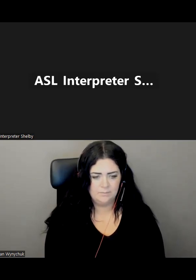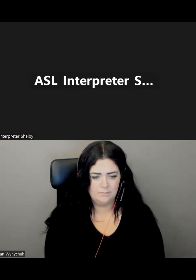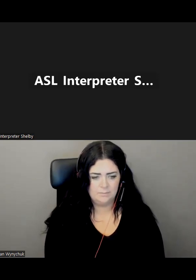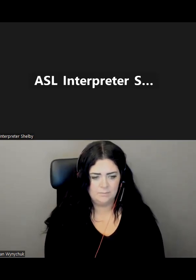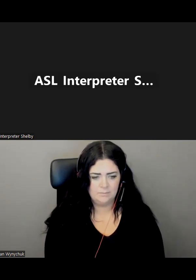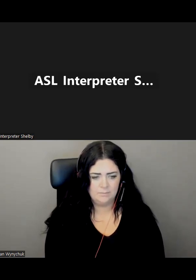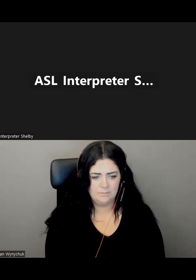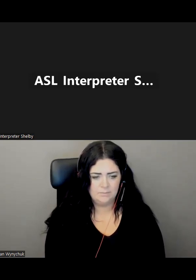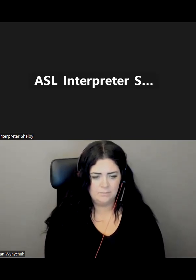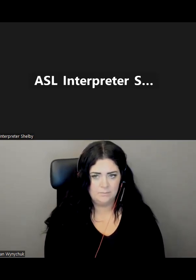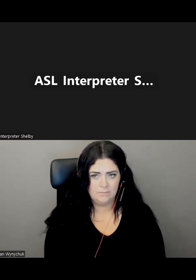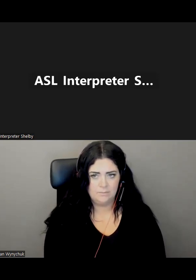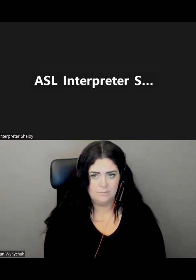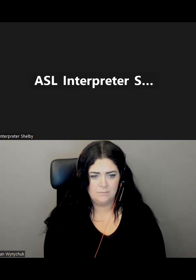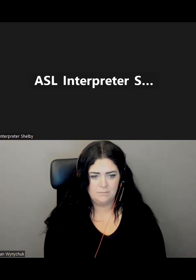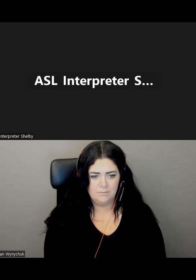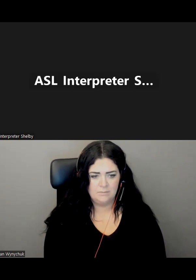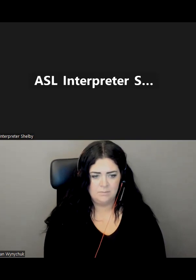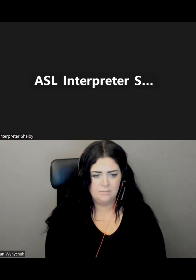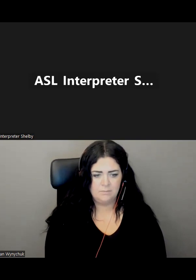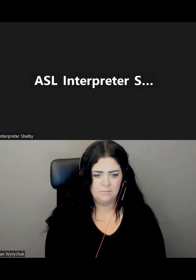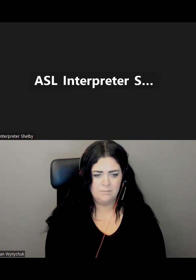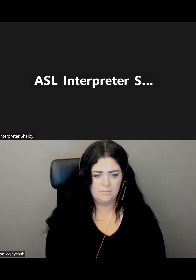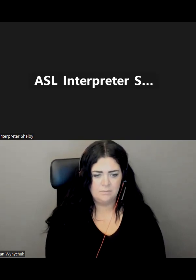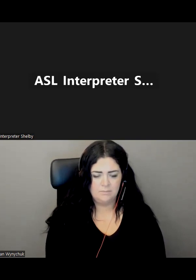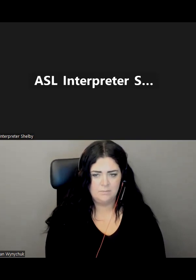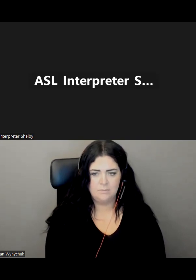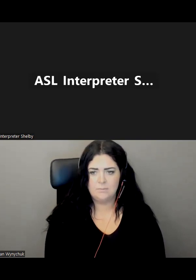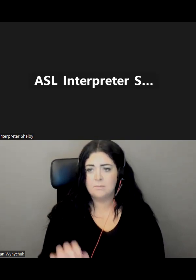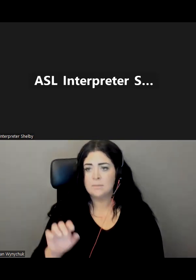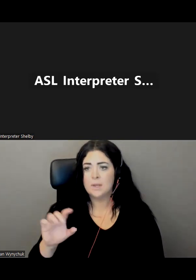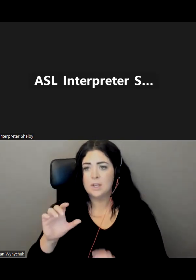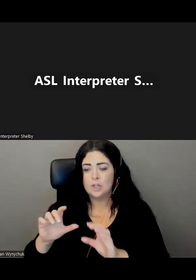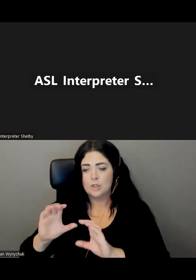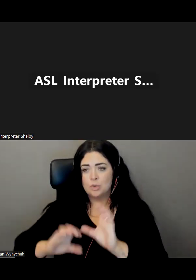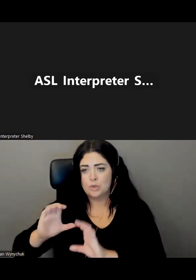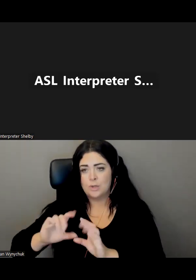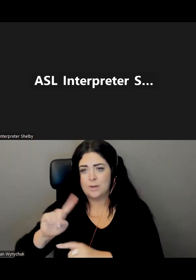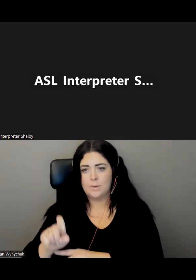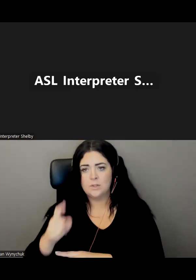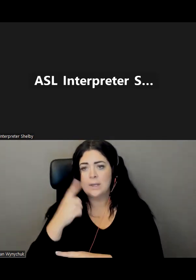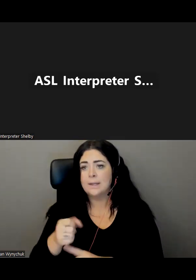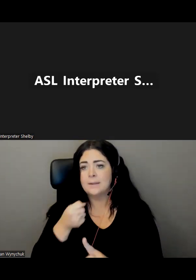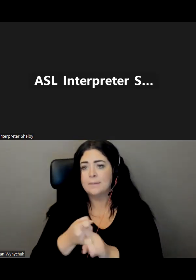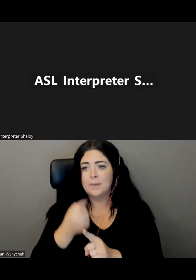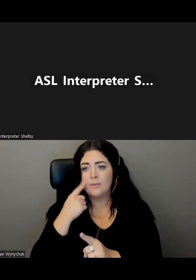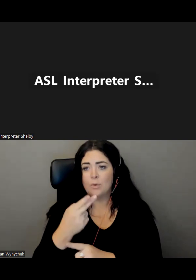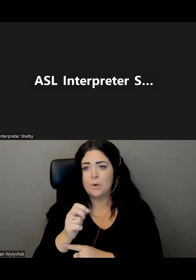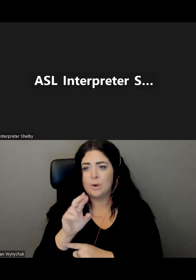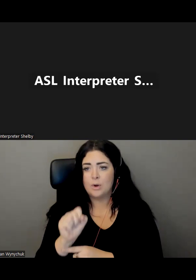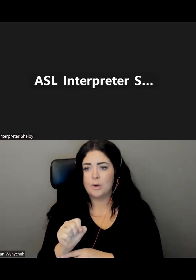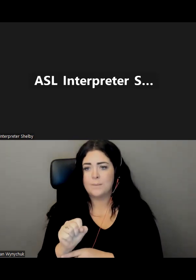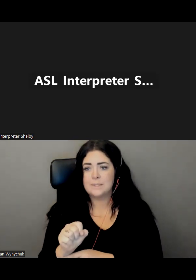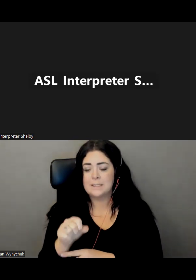Okay, we do have a question there in the chat. It says, any impact on herbs that have been refrigerated in terms of